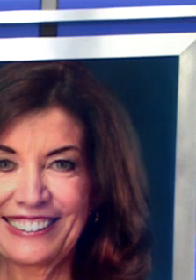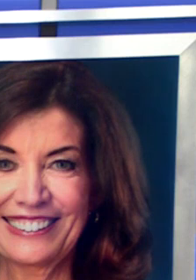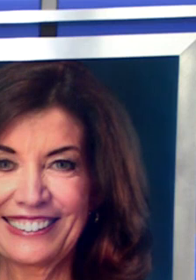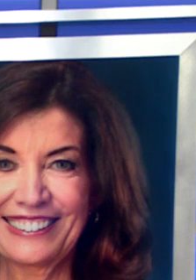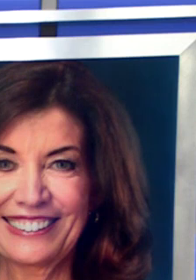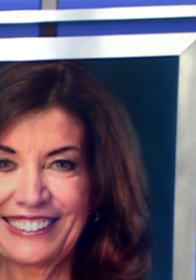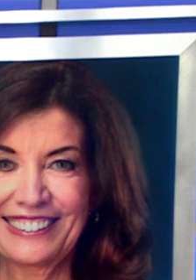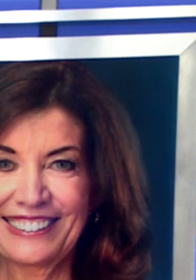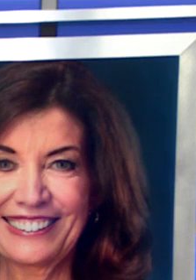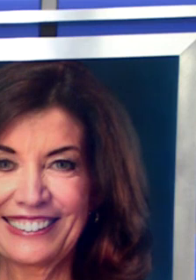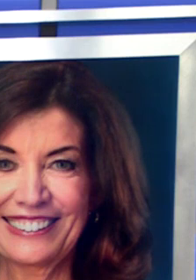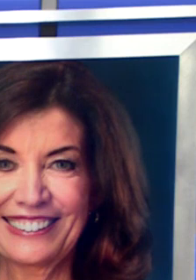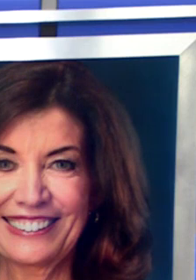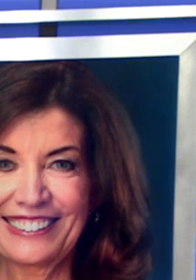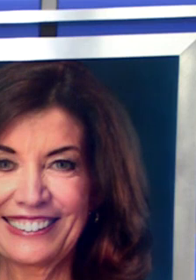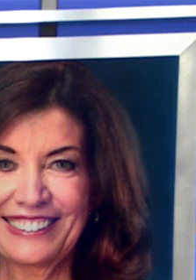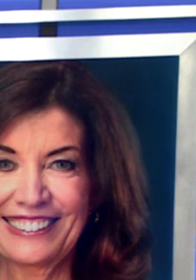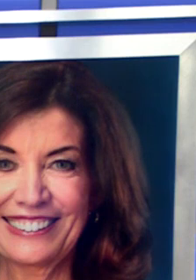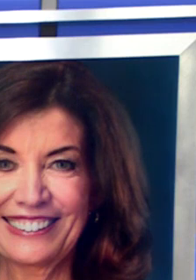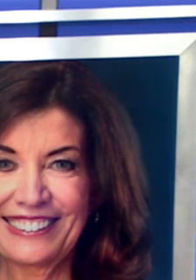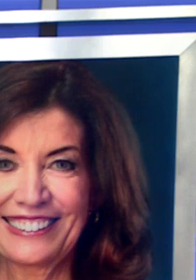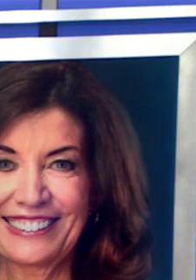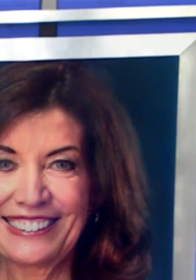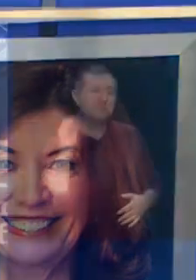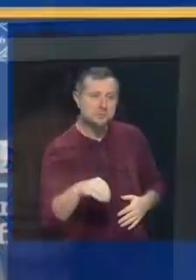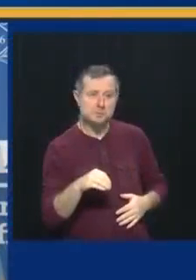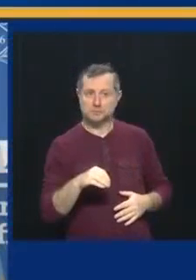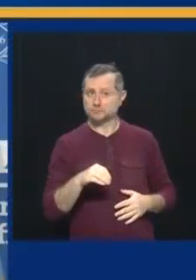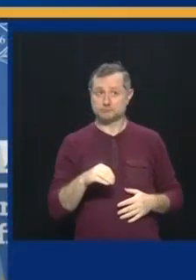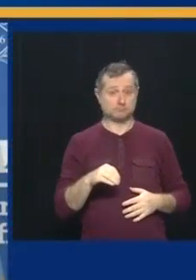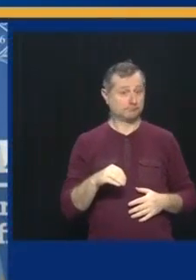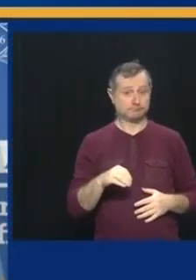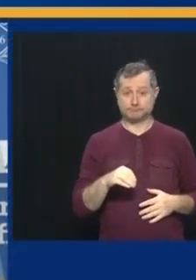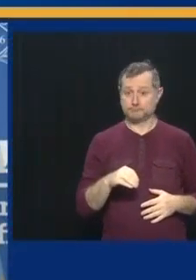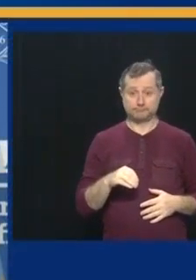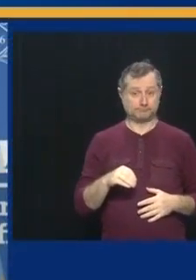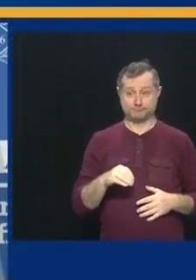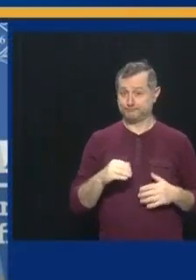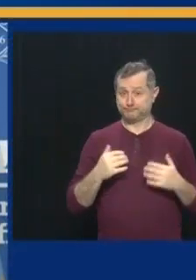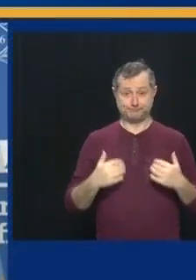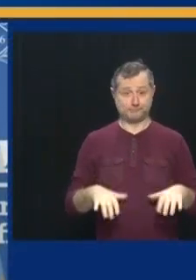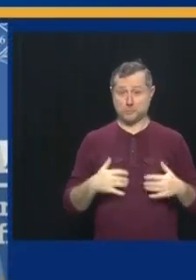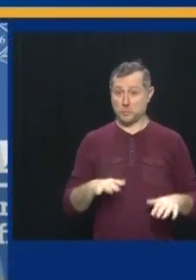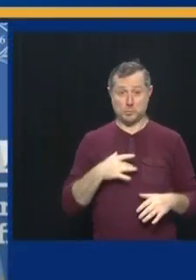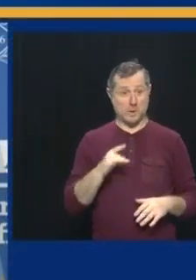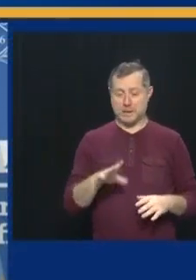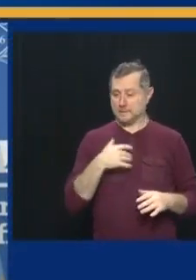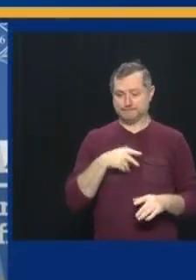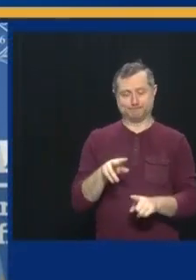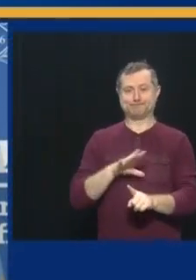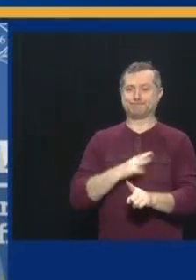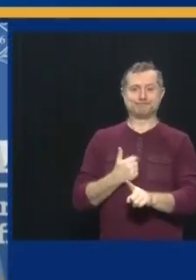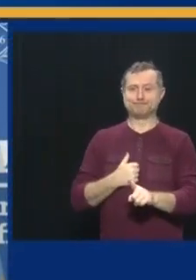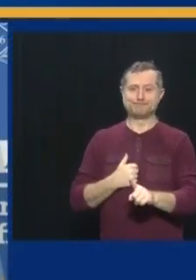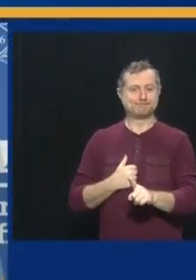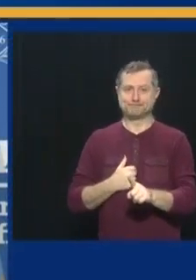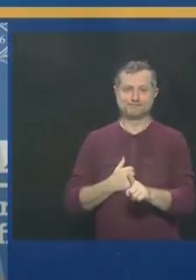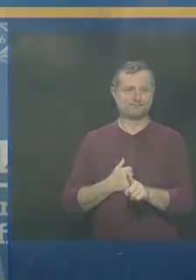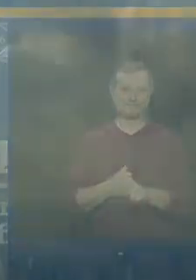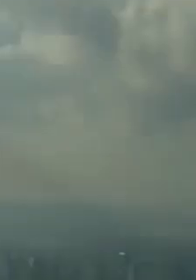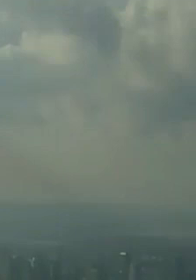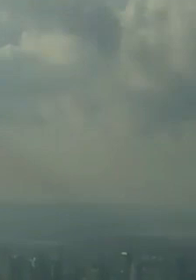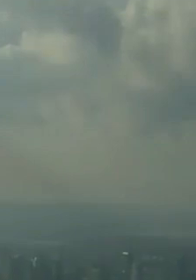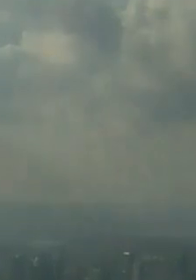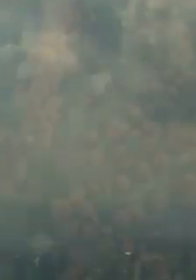with the increase in people getting sick from the Delta variant. Don't like those numbers, my friends. Don't like those numbers. Governor Kathy